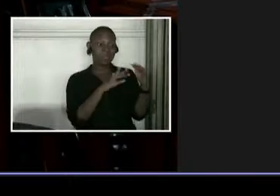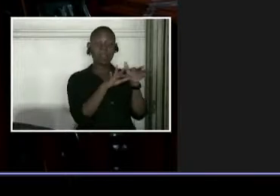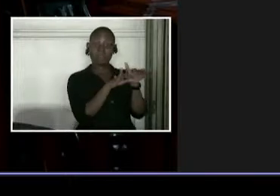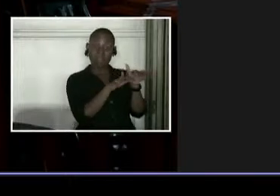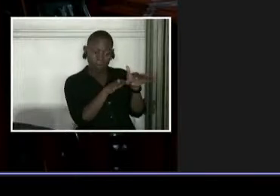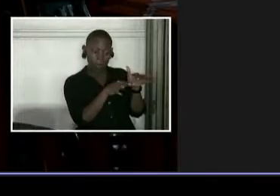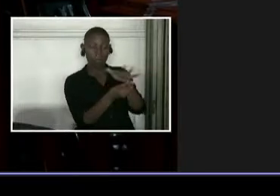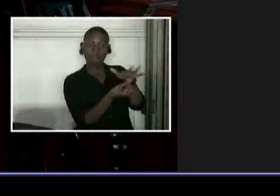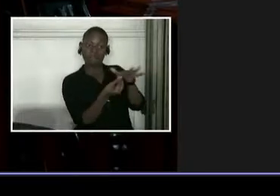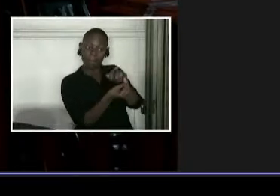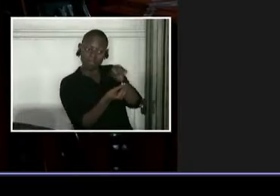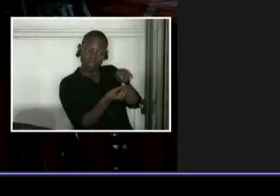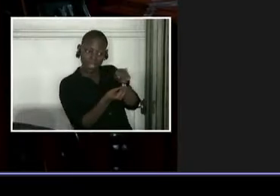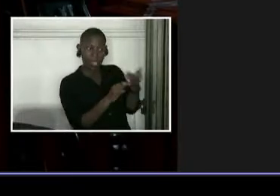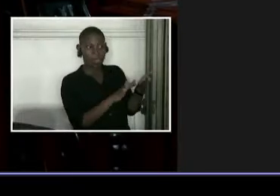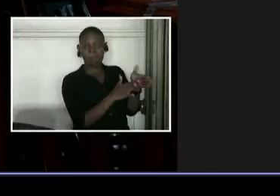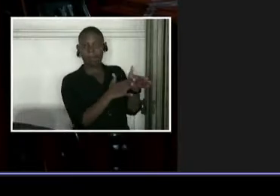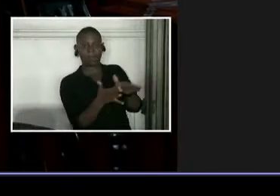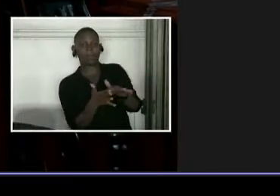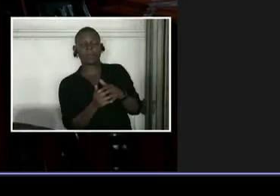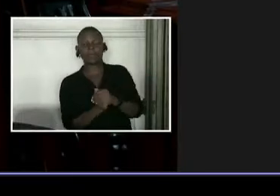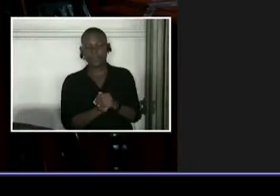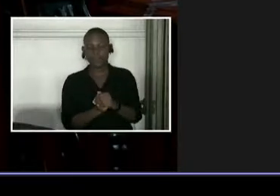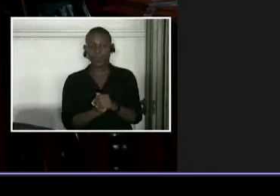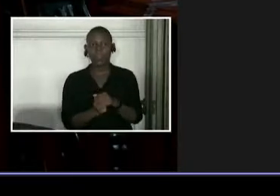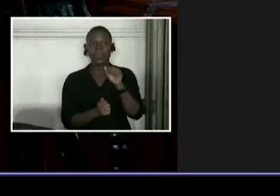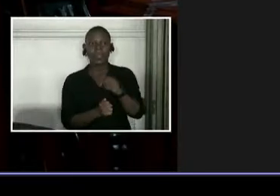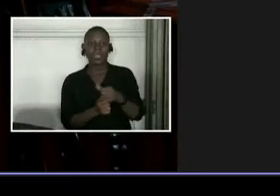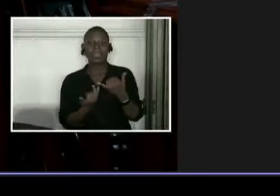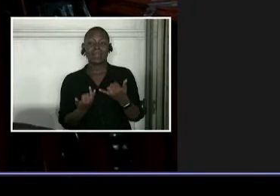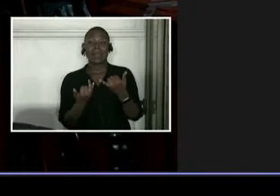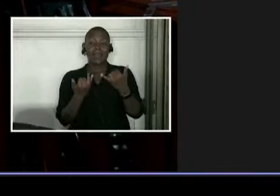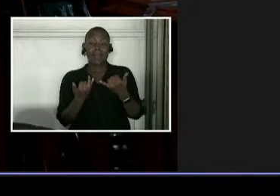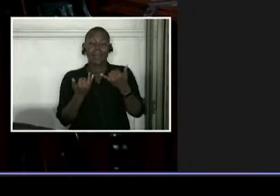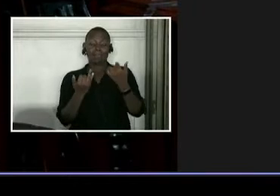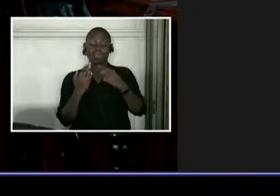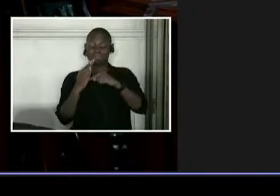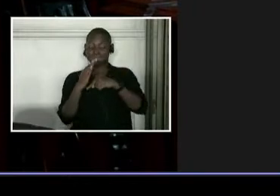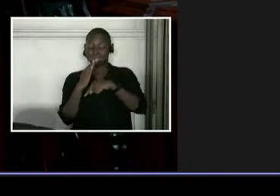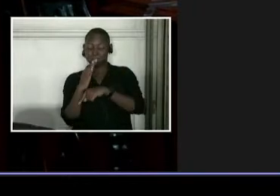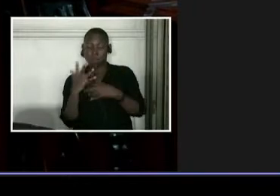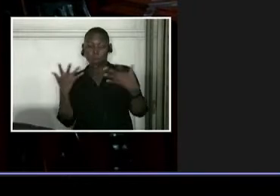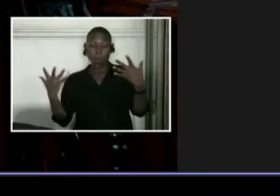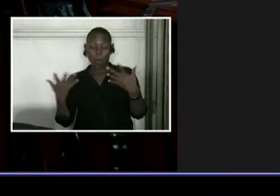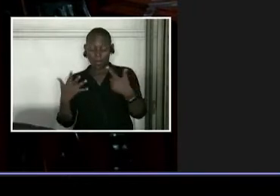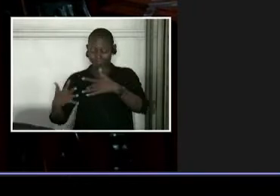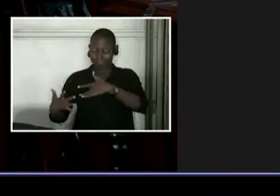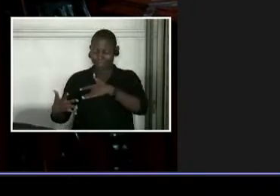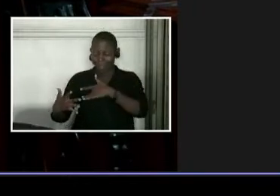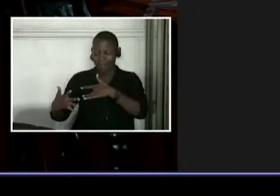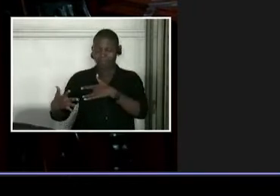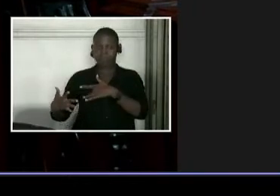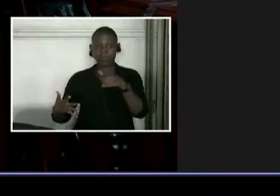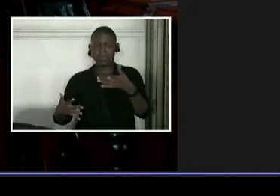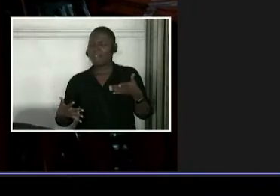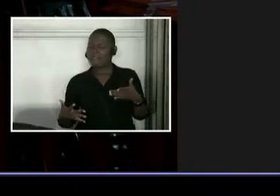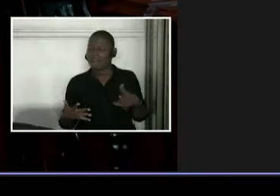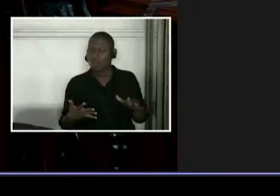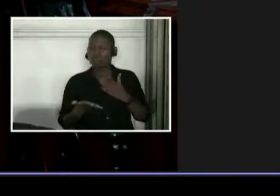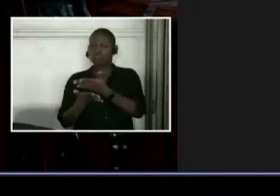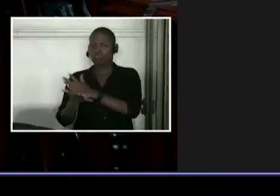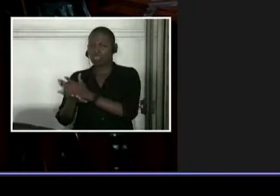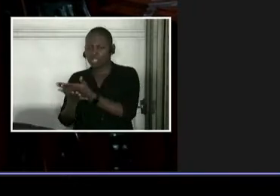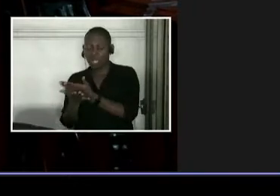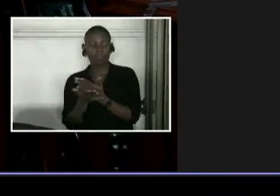of this country across all racial lines are digging deeper to the bottom of their hearts in search of love, which they want to share with